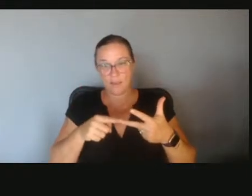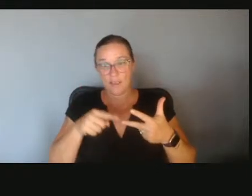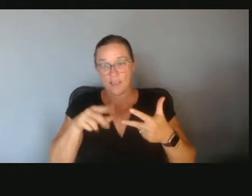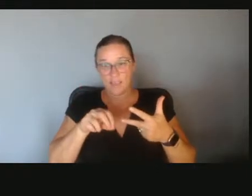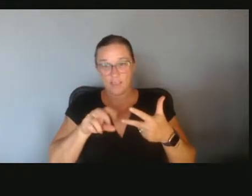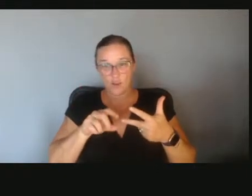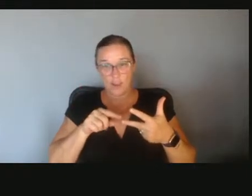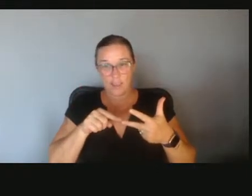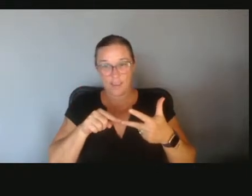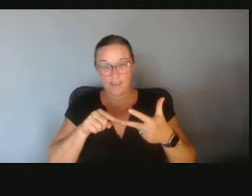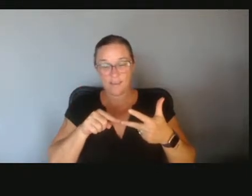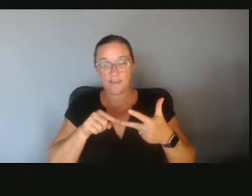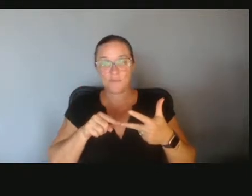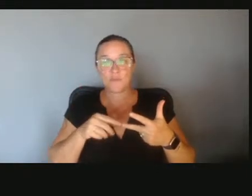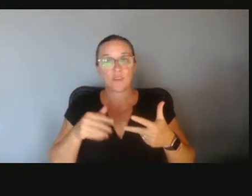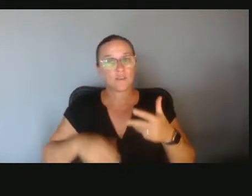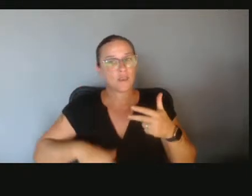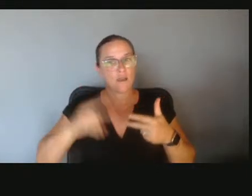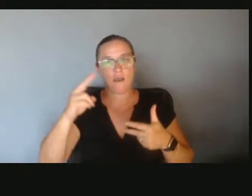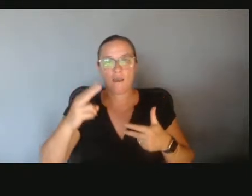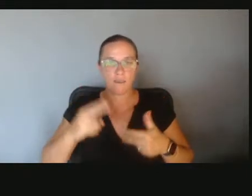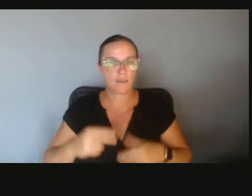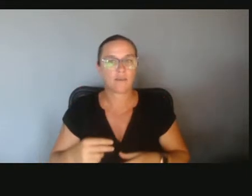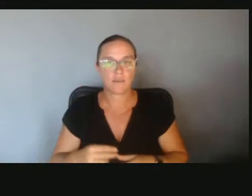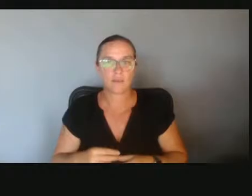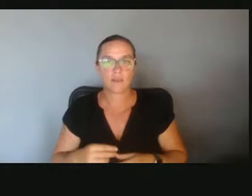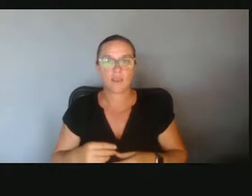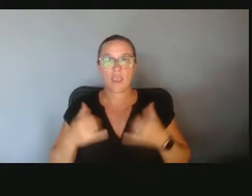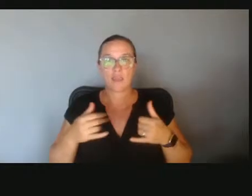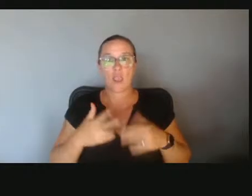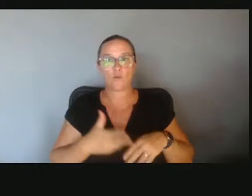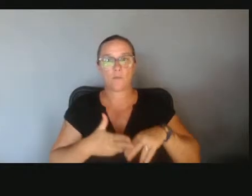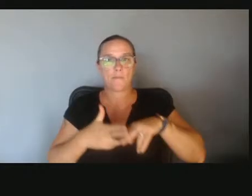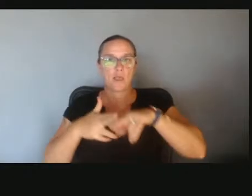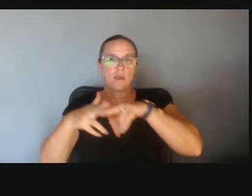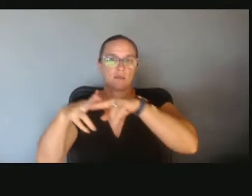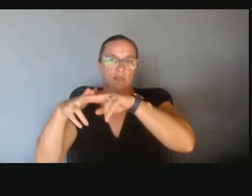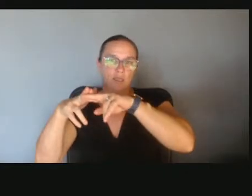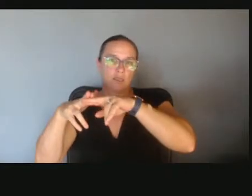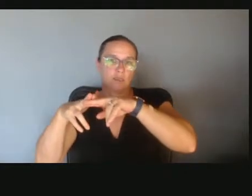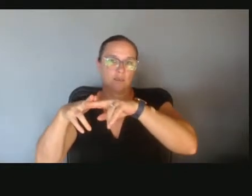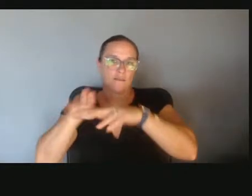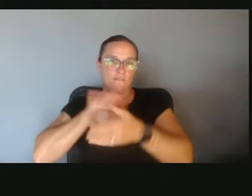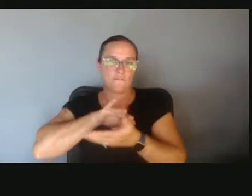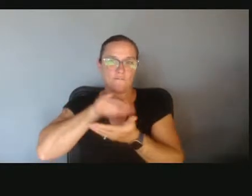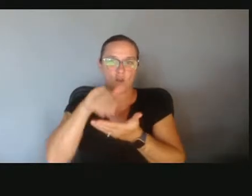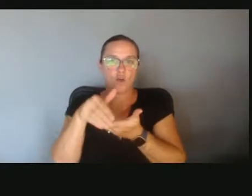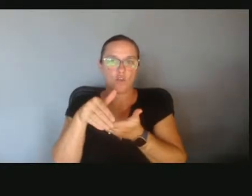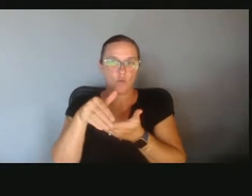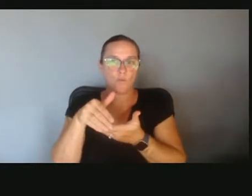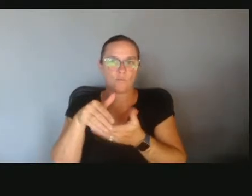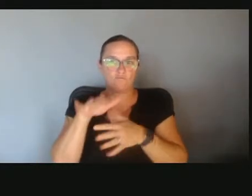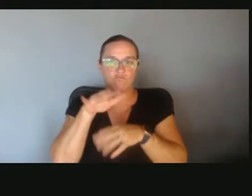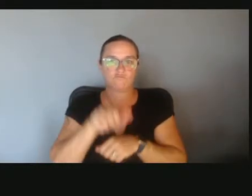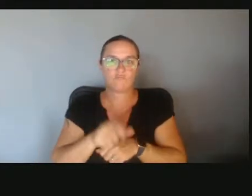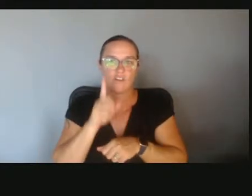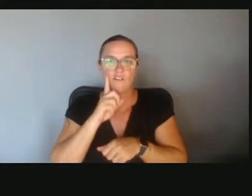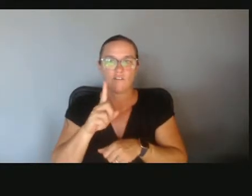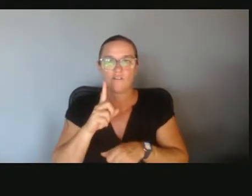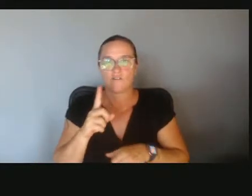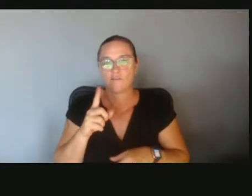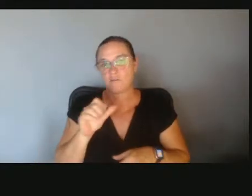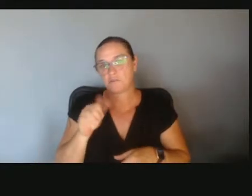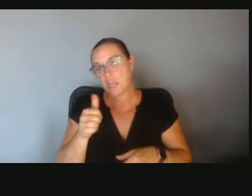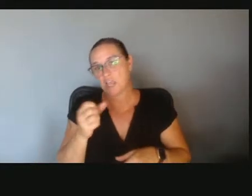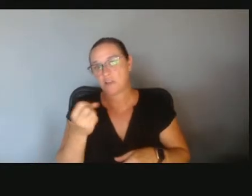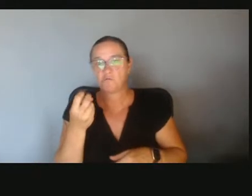are, really high volume, and we're in this building volume trend for the last 10, 12 episodes or so, right? Volume's been